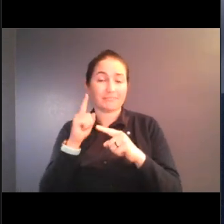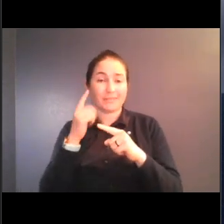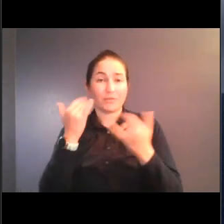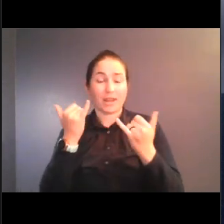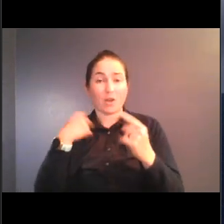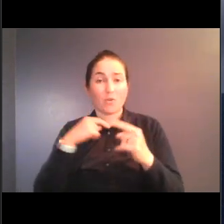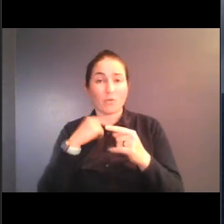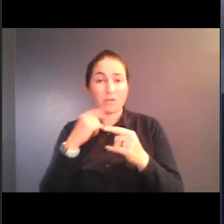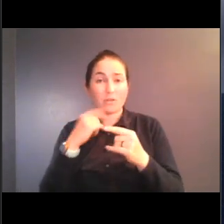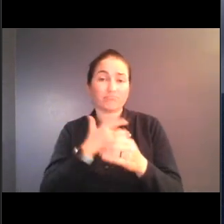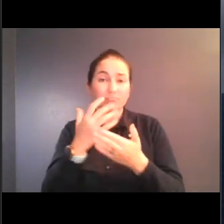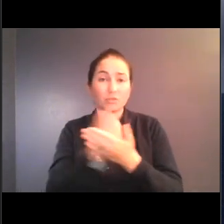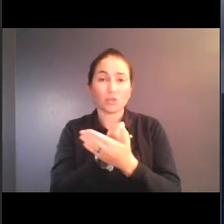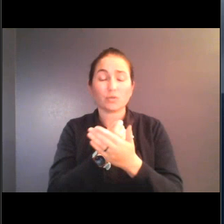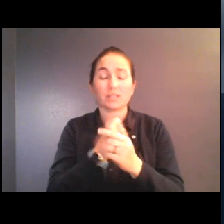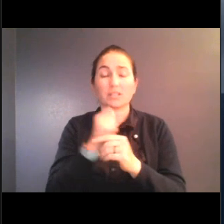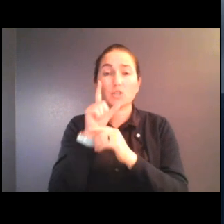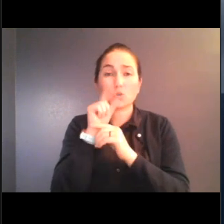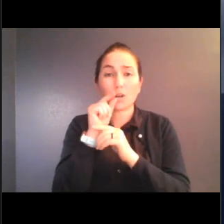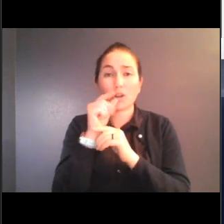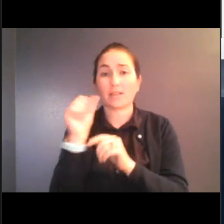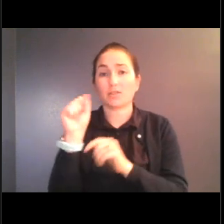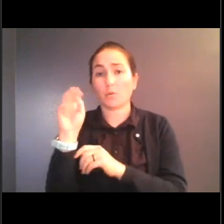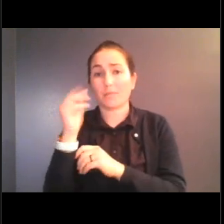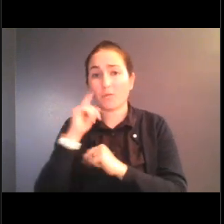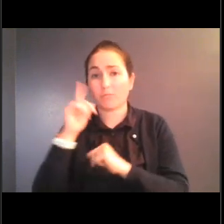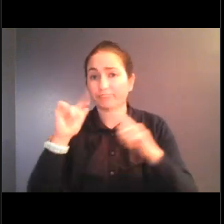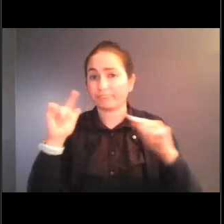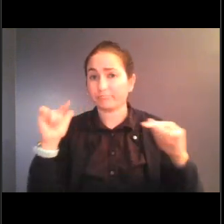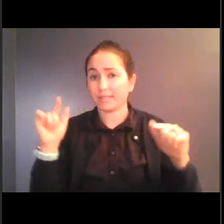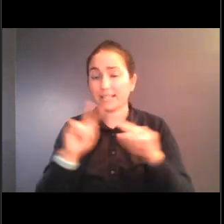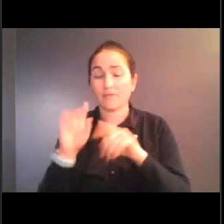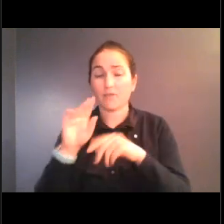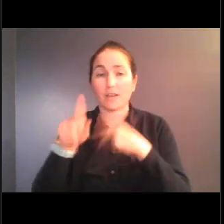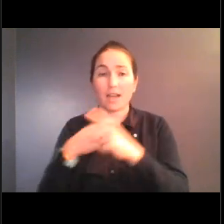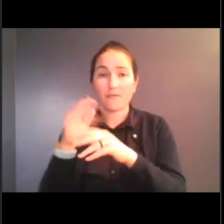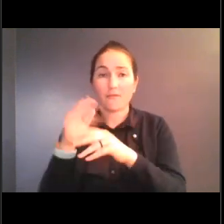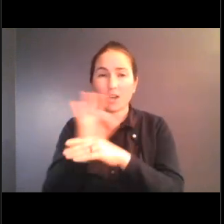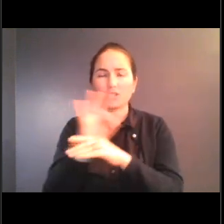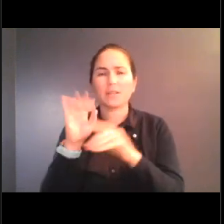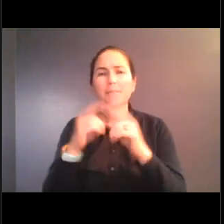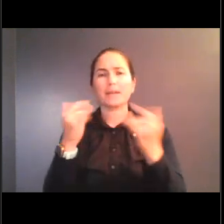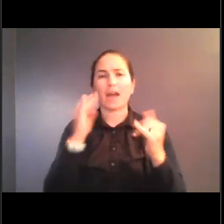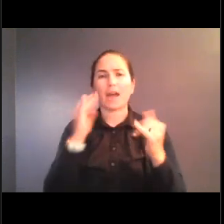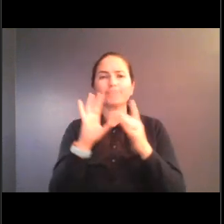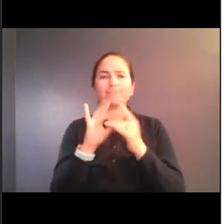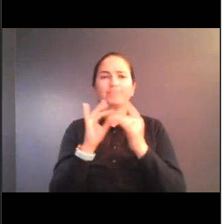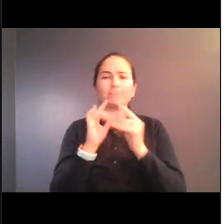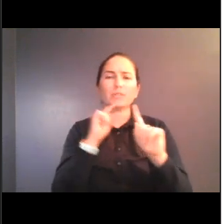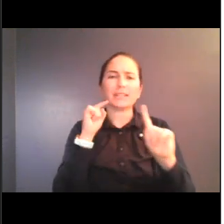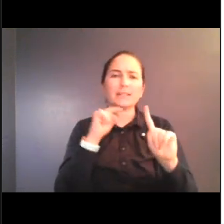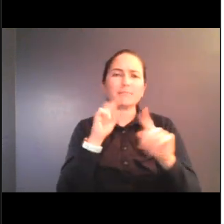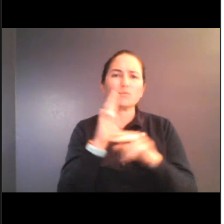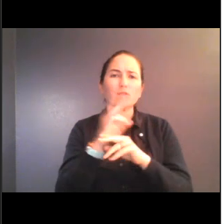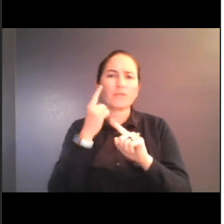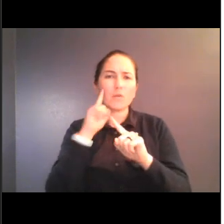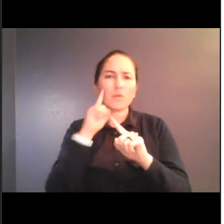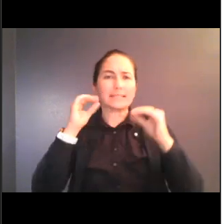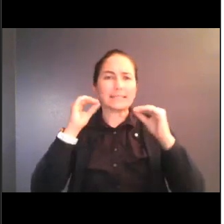variety of functions, but I'm going to talk to you a little bit about what its utility is for your teaching